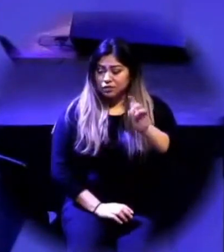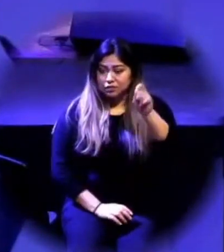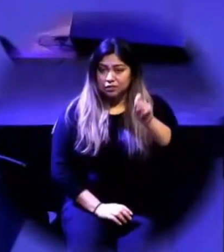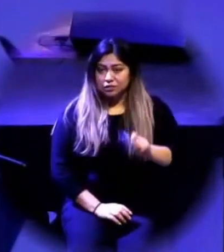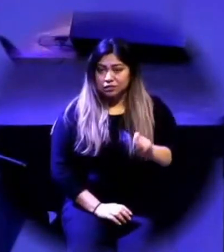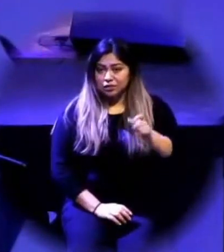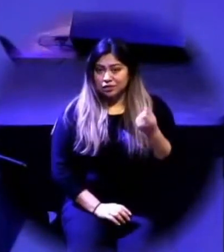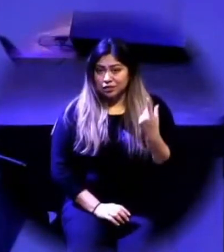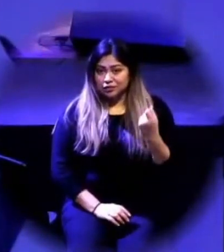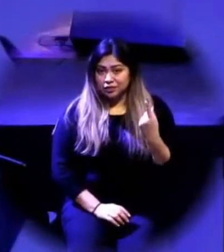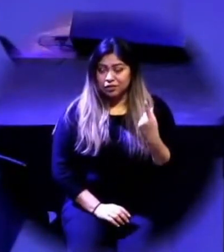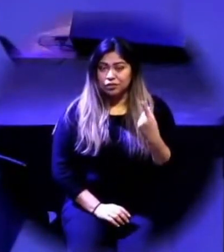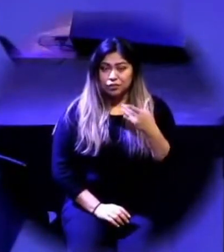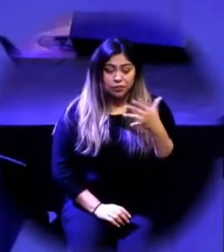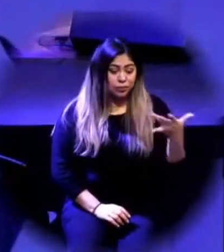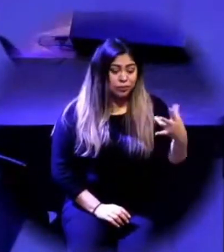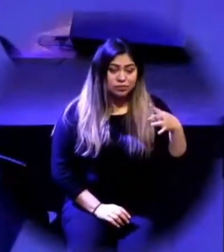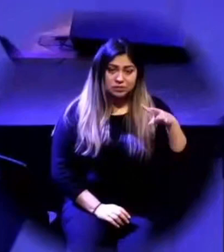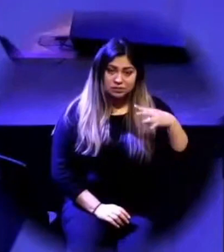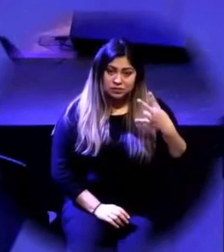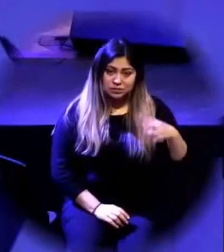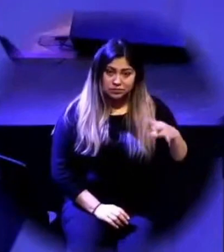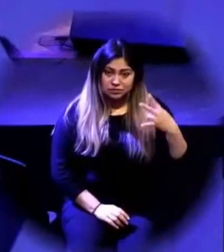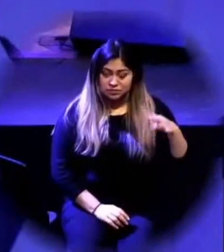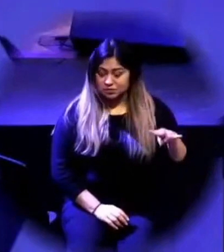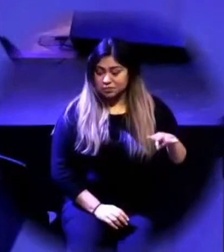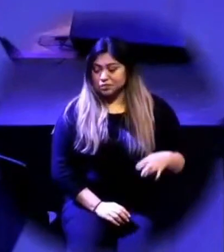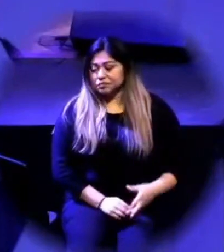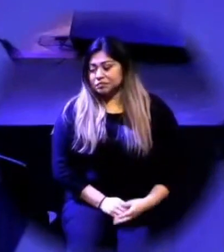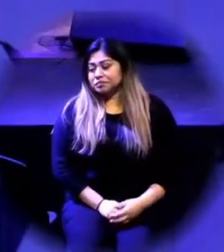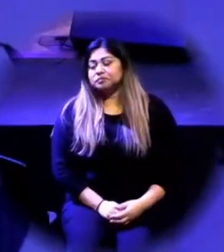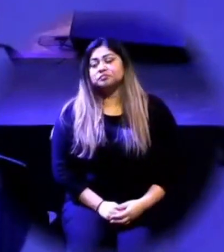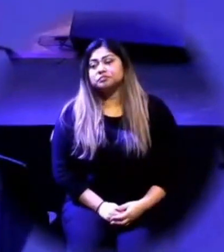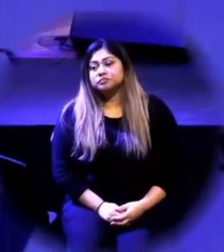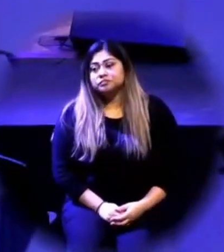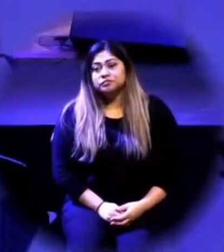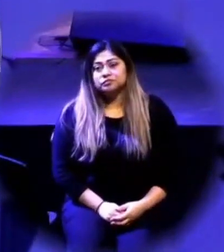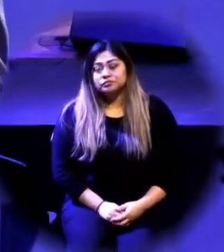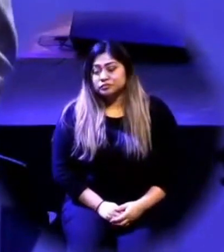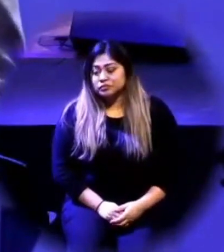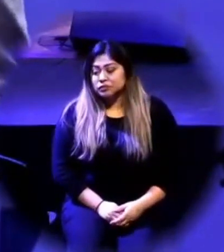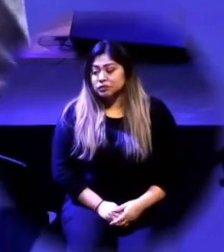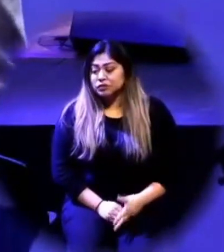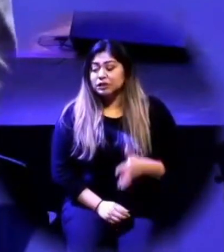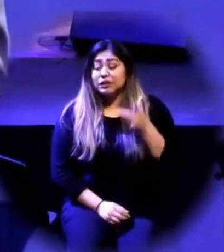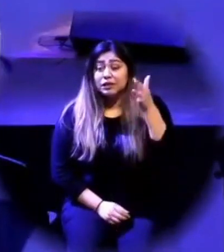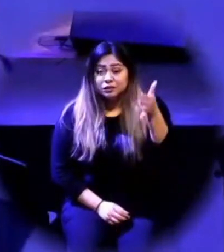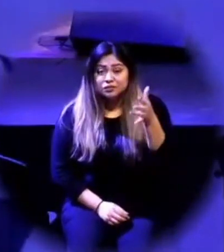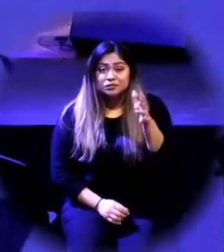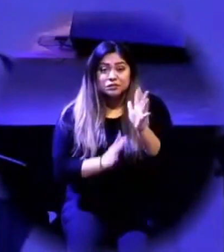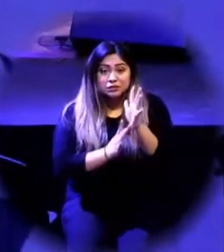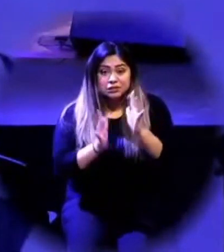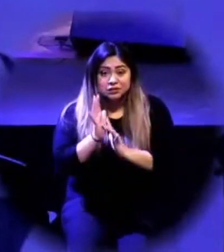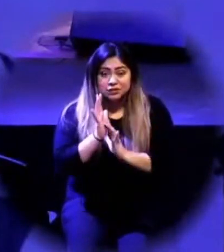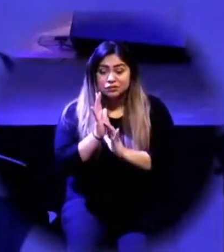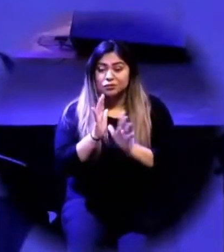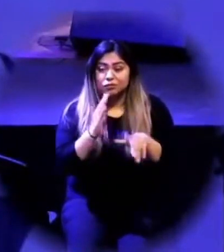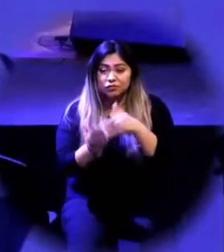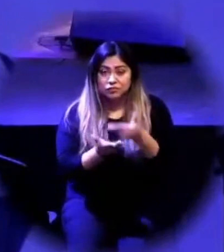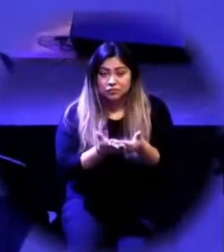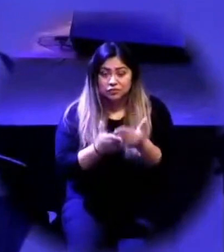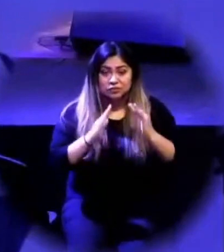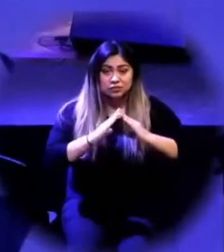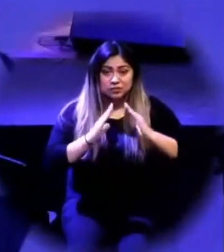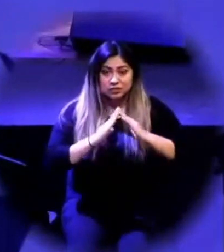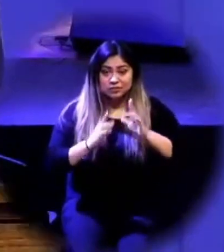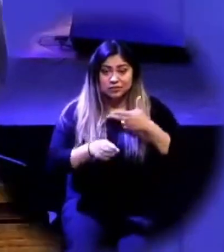to read verses 11 through 17. It says, "Soon afterward, Jesus went to a town called Nain, and his